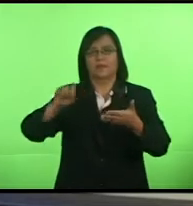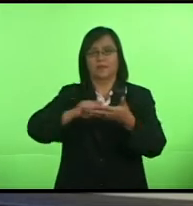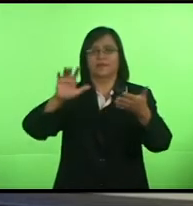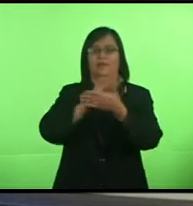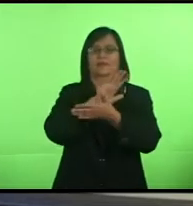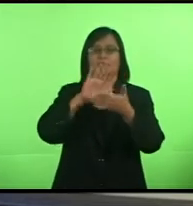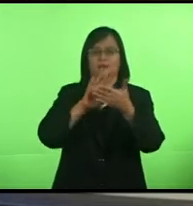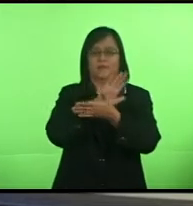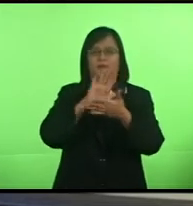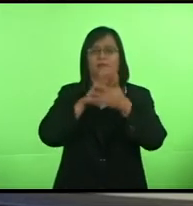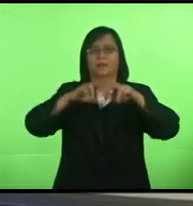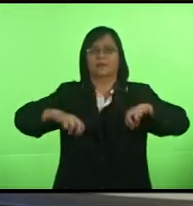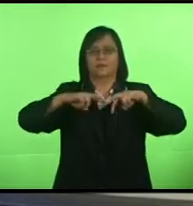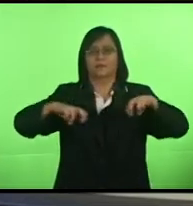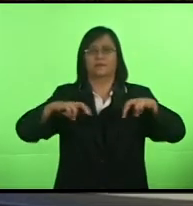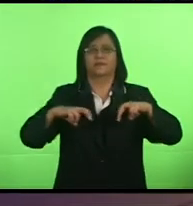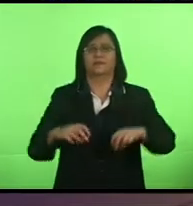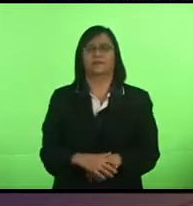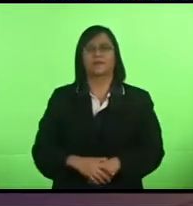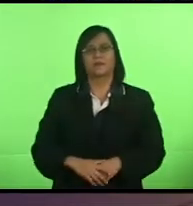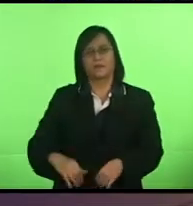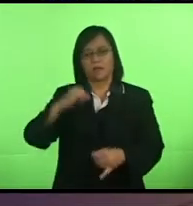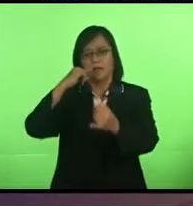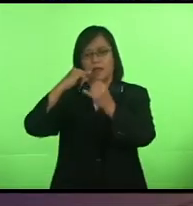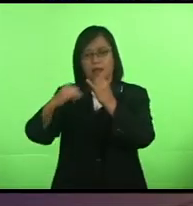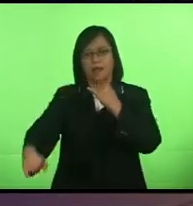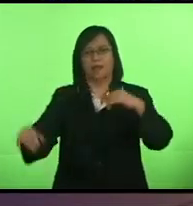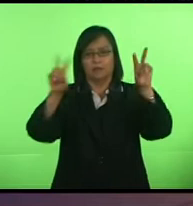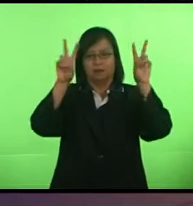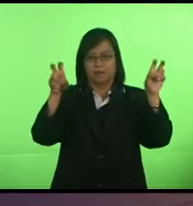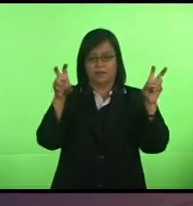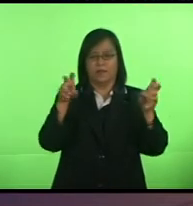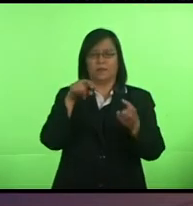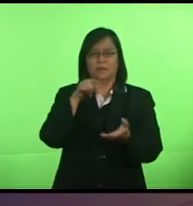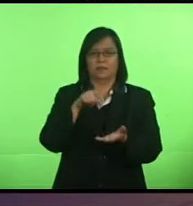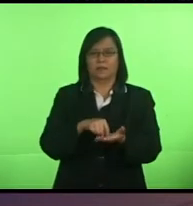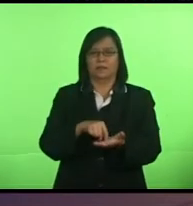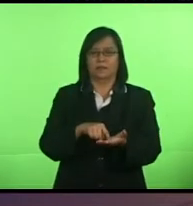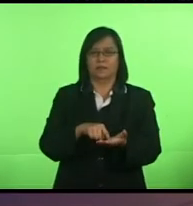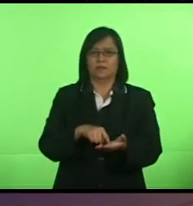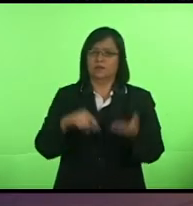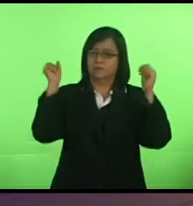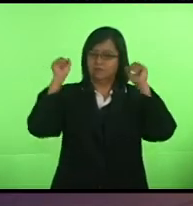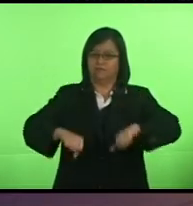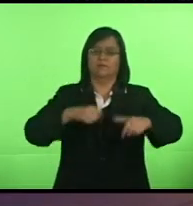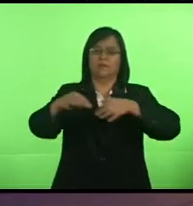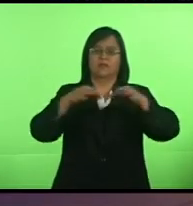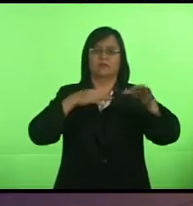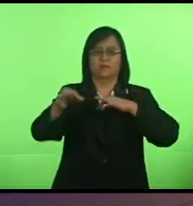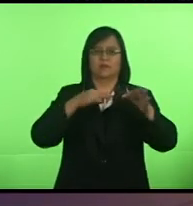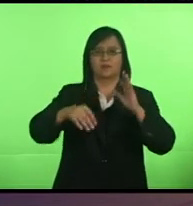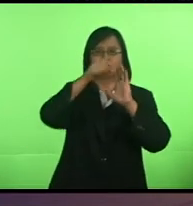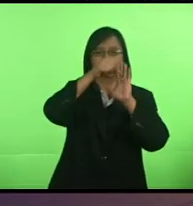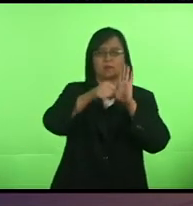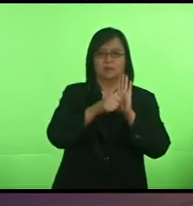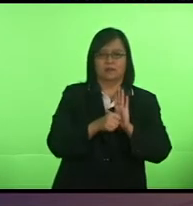Paper. By the end of this topic, you should be able to explain the criteria for choosing a